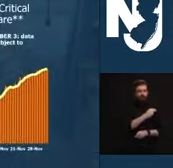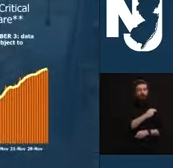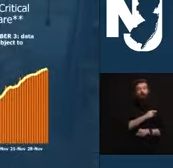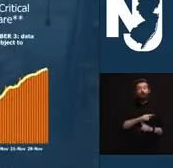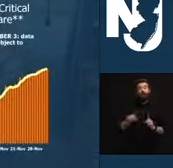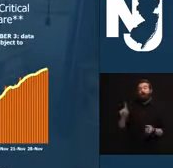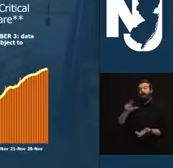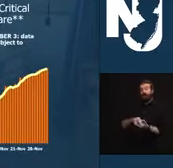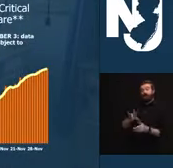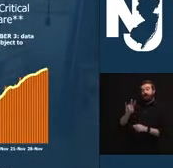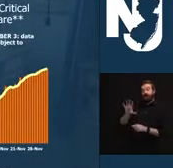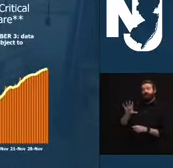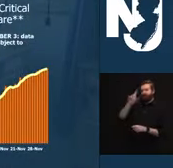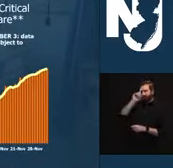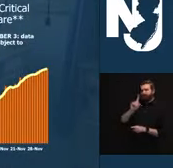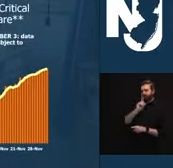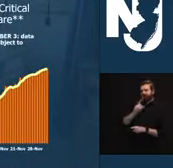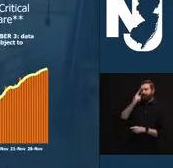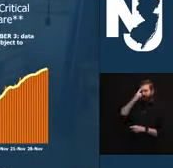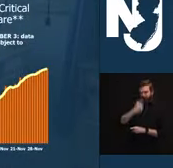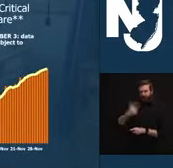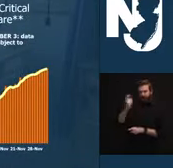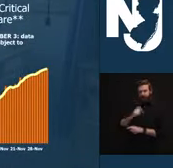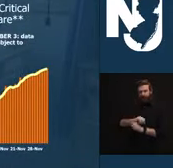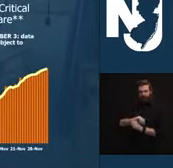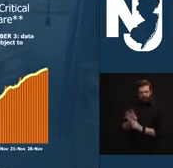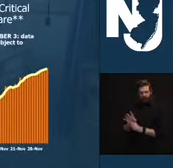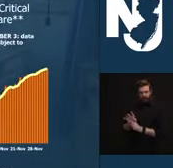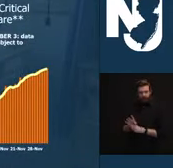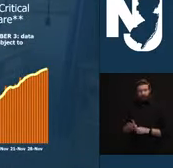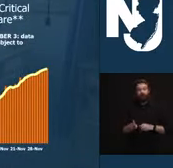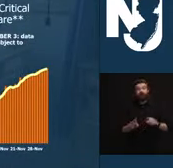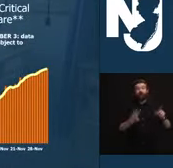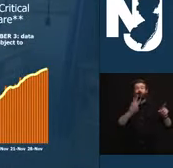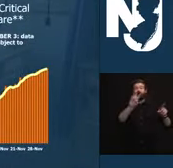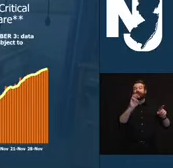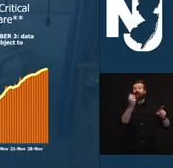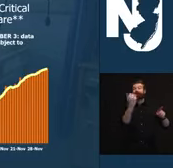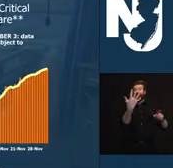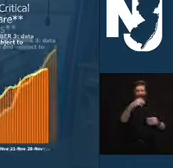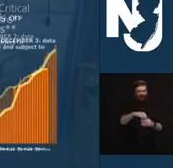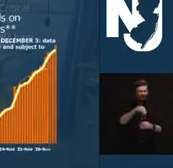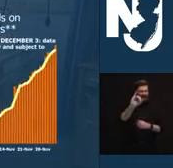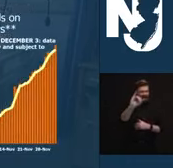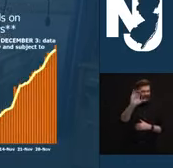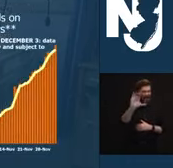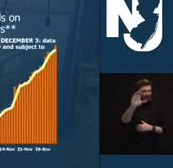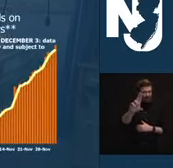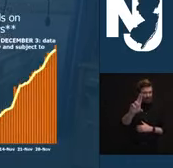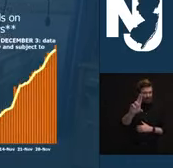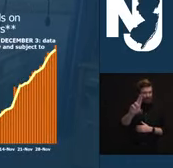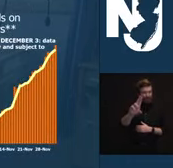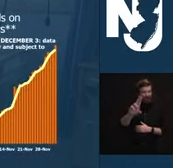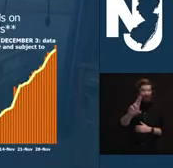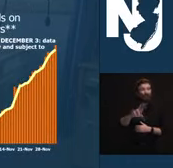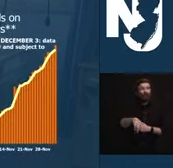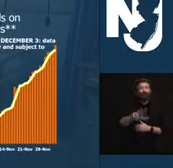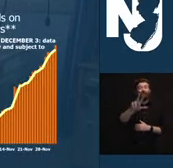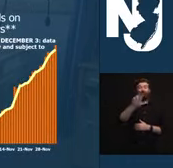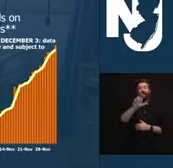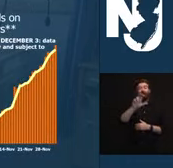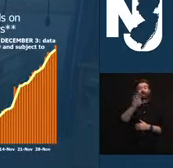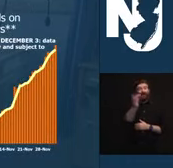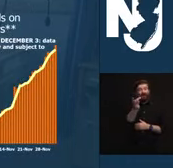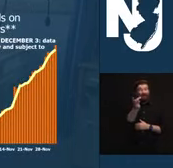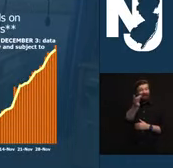total number, 615 were in intensive care units. And of that group, 386 ventilators were in use, and I